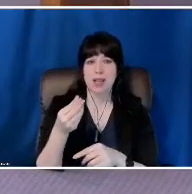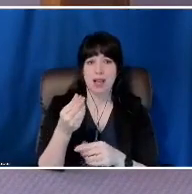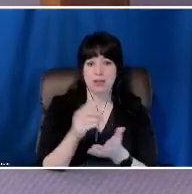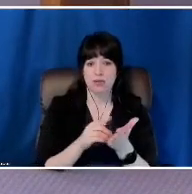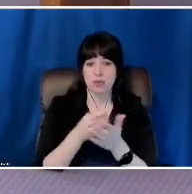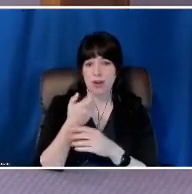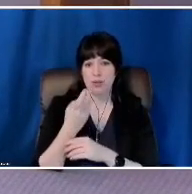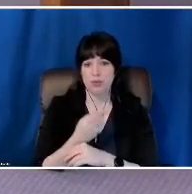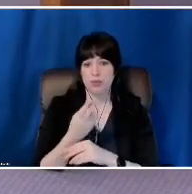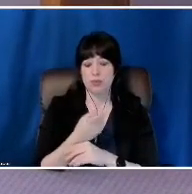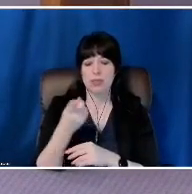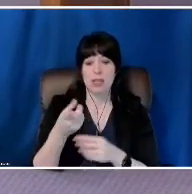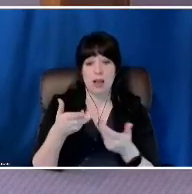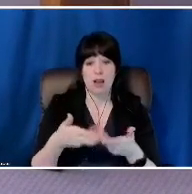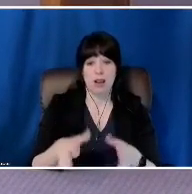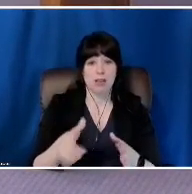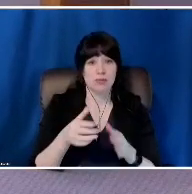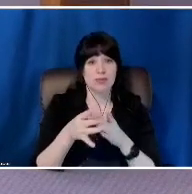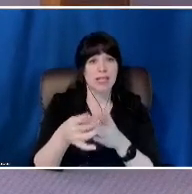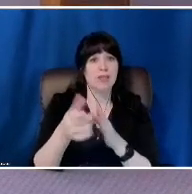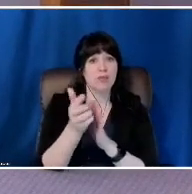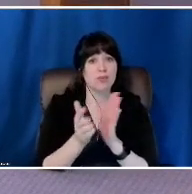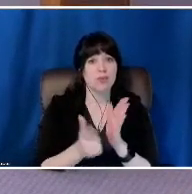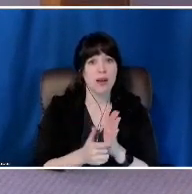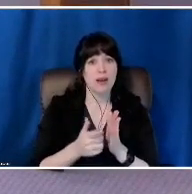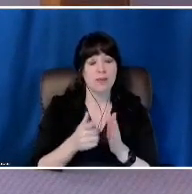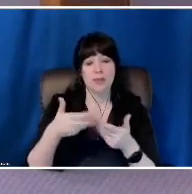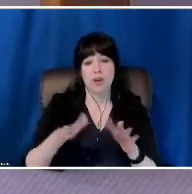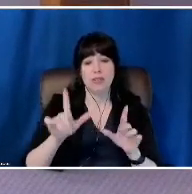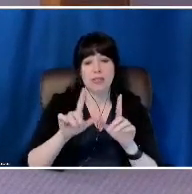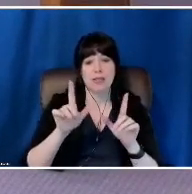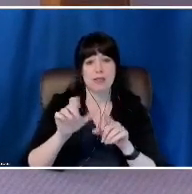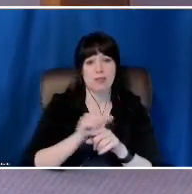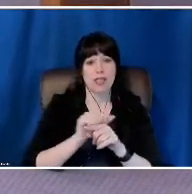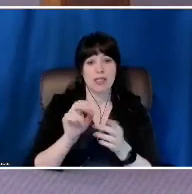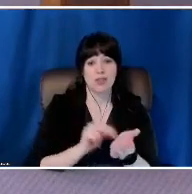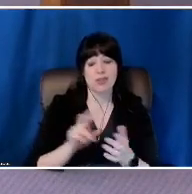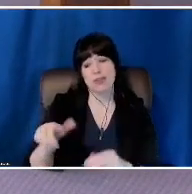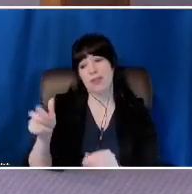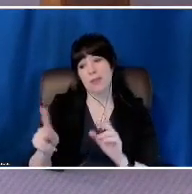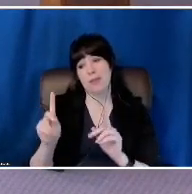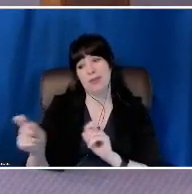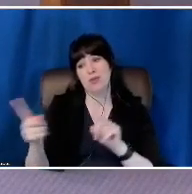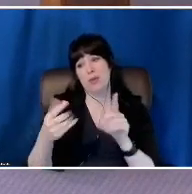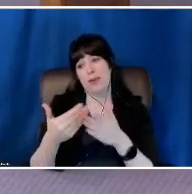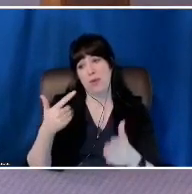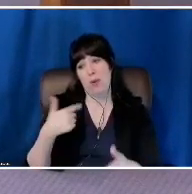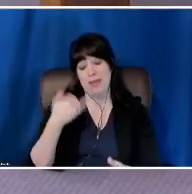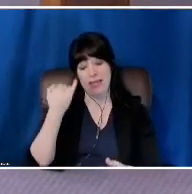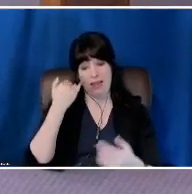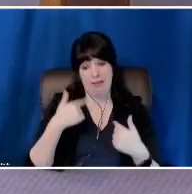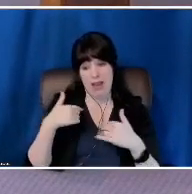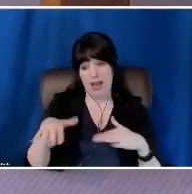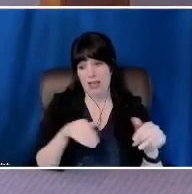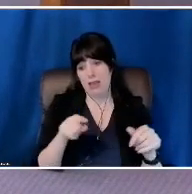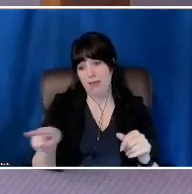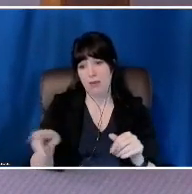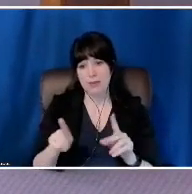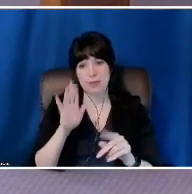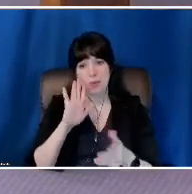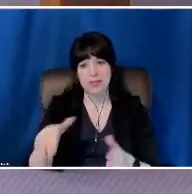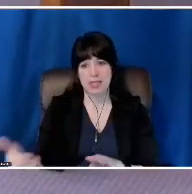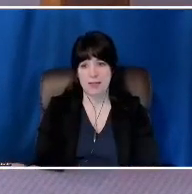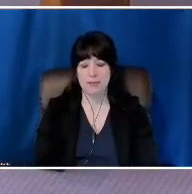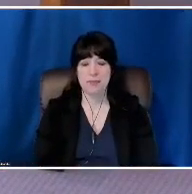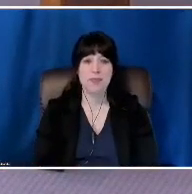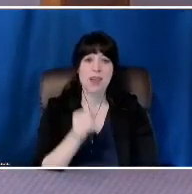of her license to practice nursing, replied, there are others who need to go before me. If I leave, they'll die. The woman